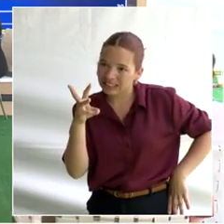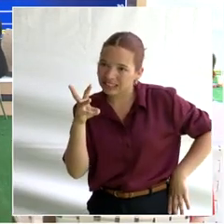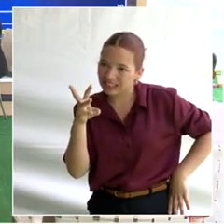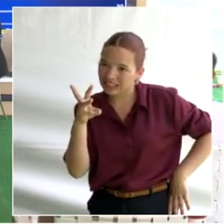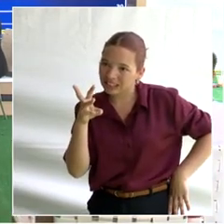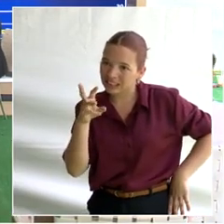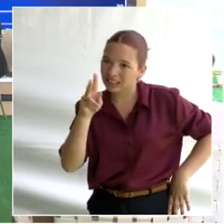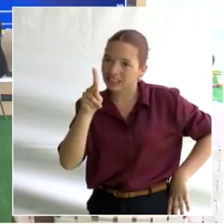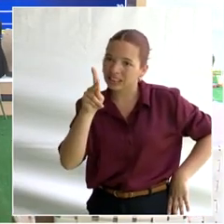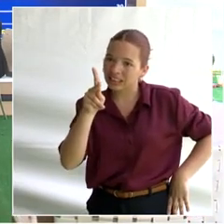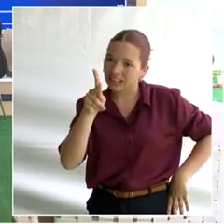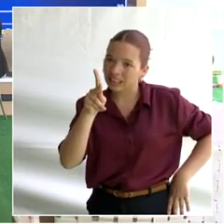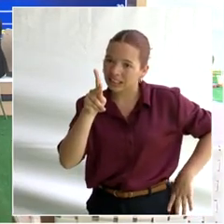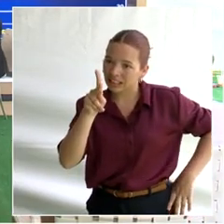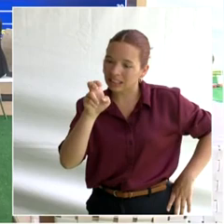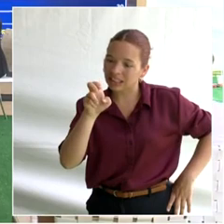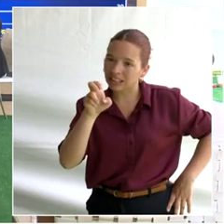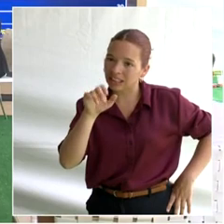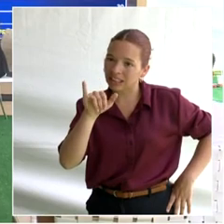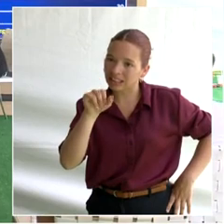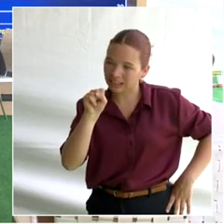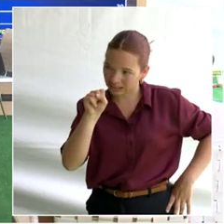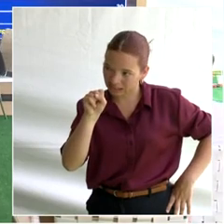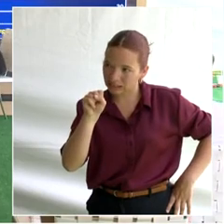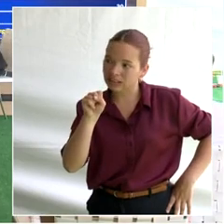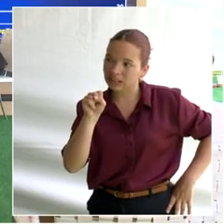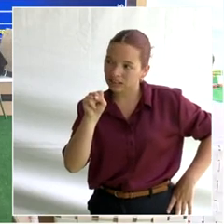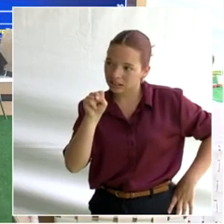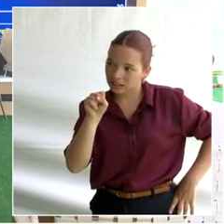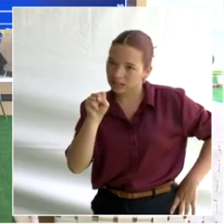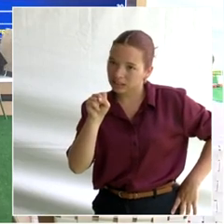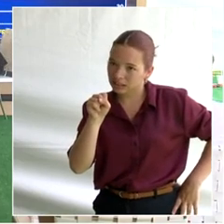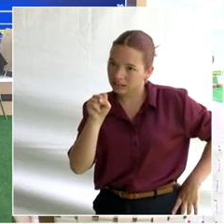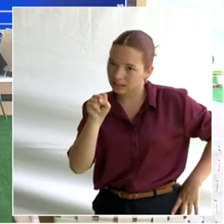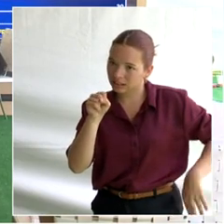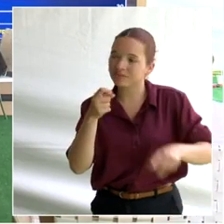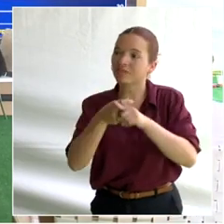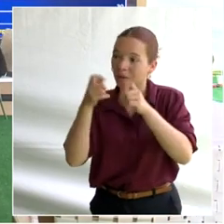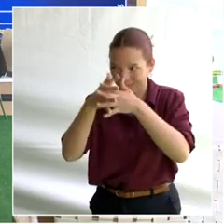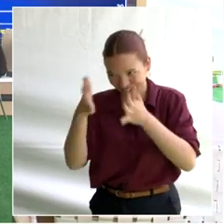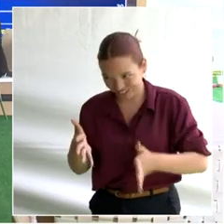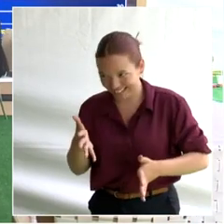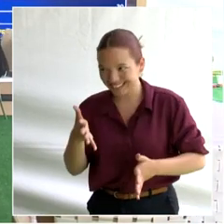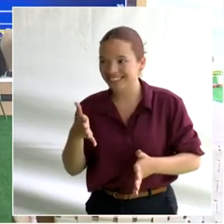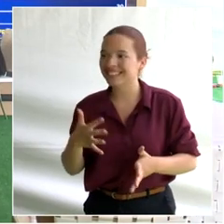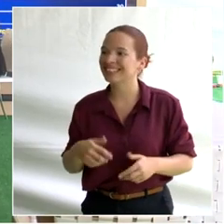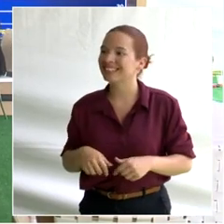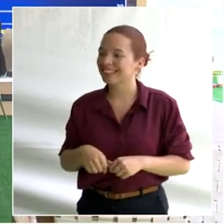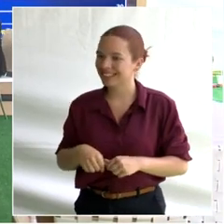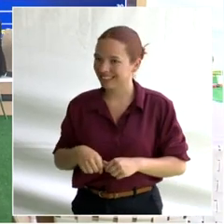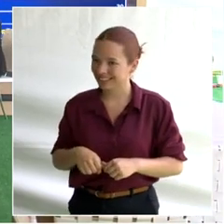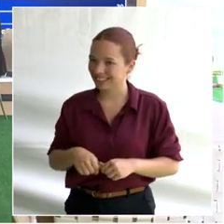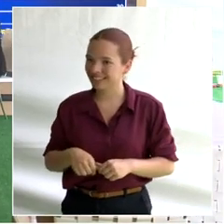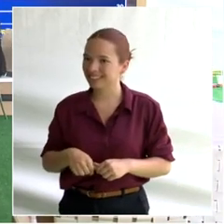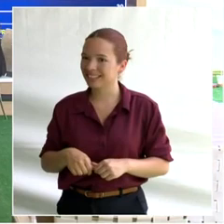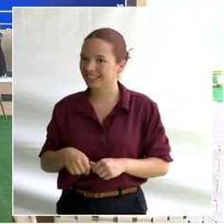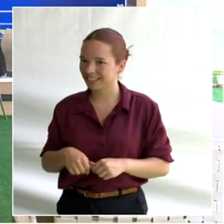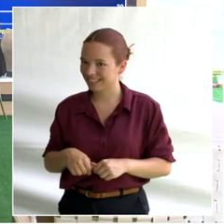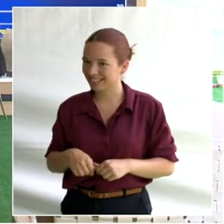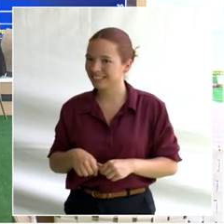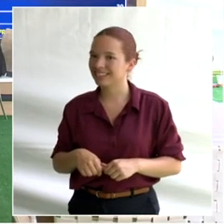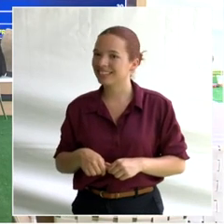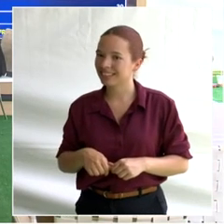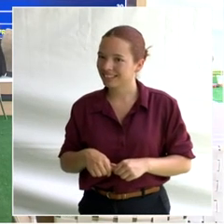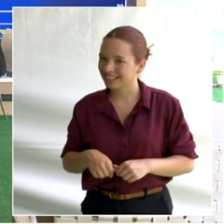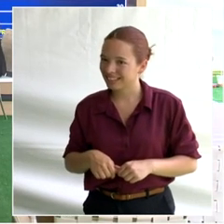here in D.C., in best of your recollection? You know, the match I most remember is when Haley Baptiste, who grew up